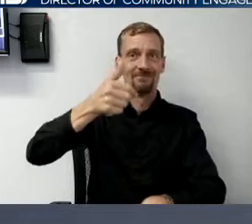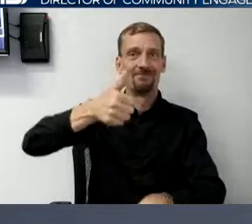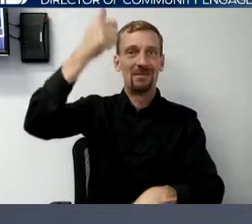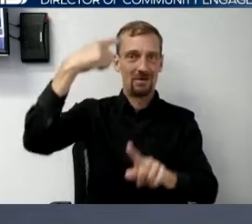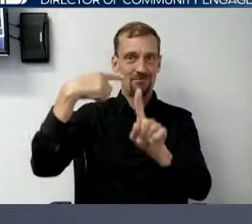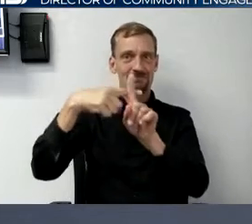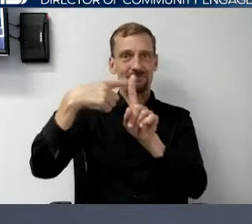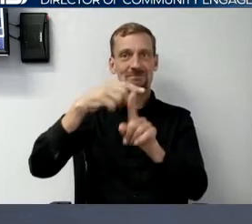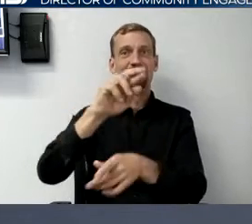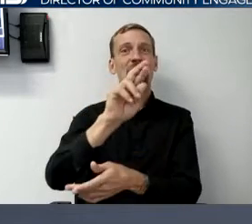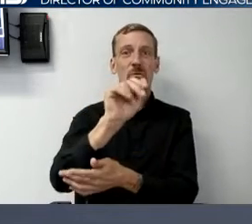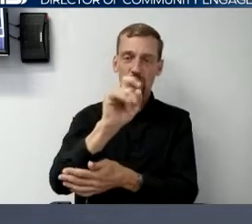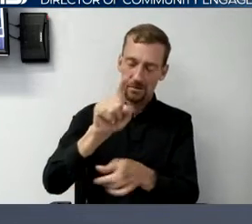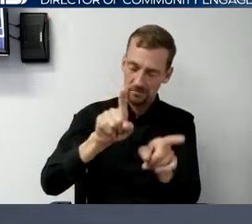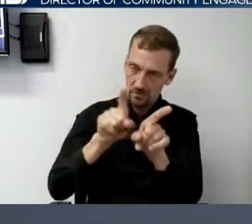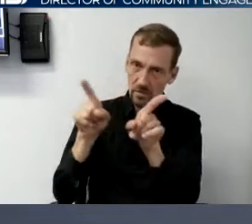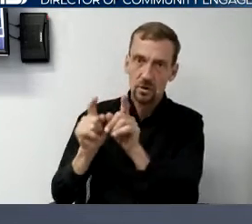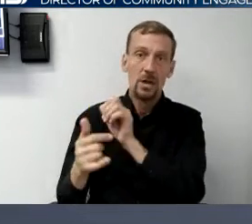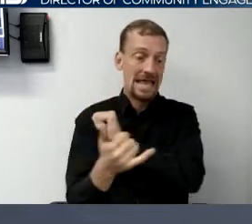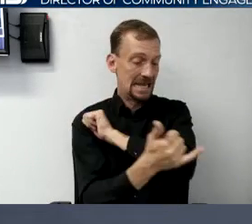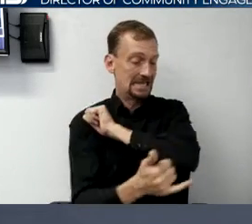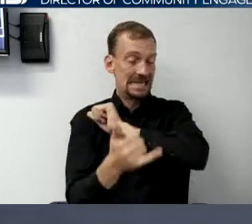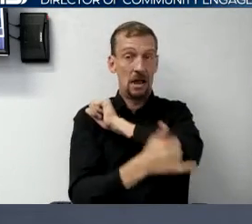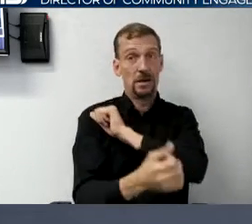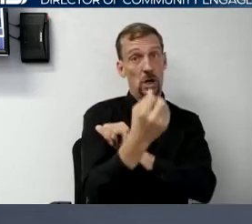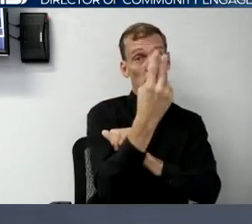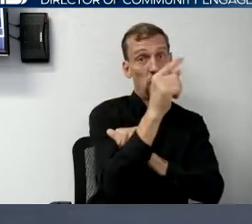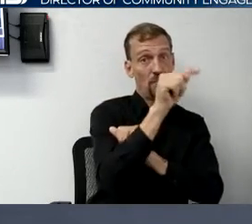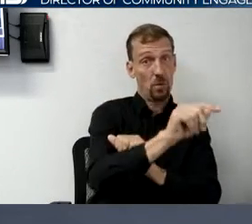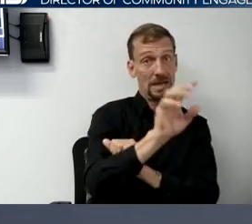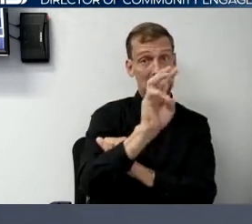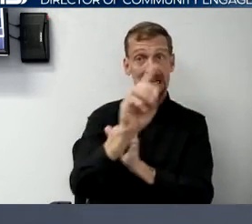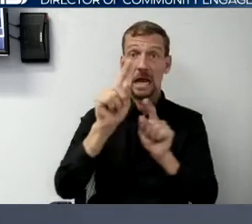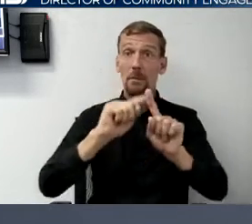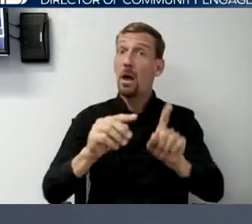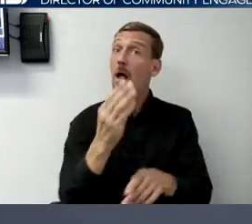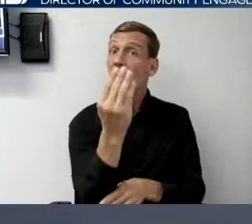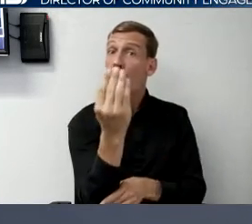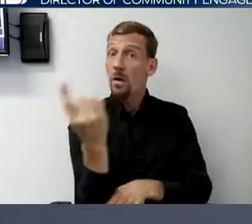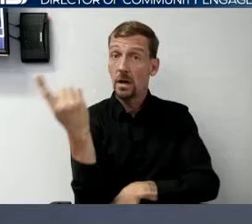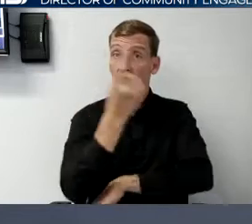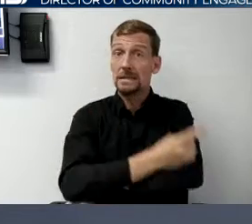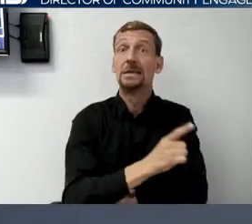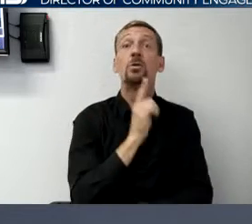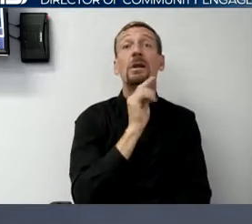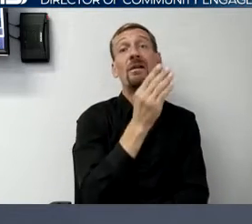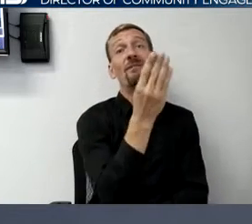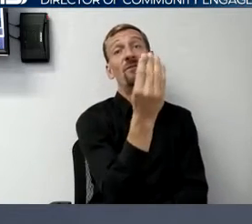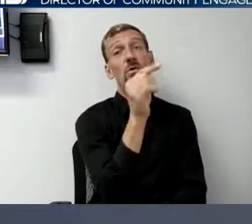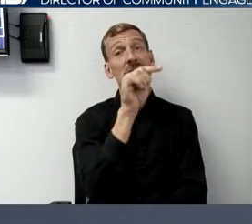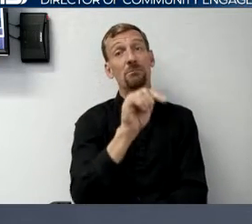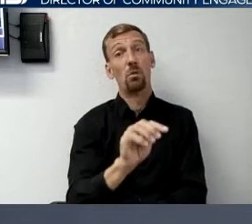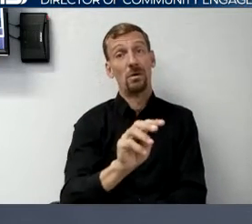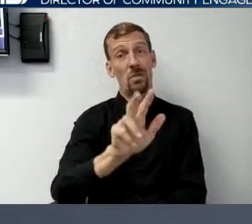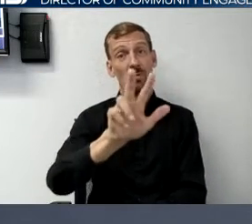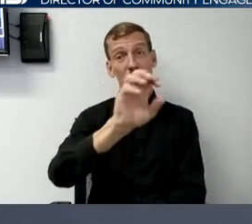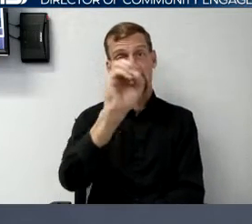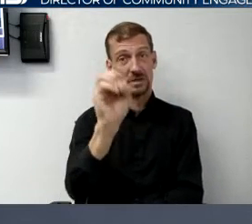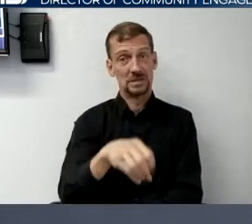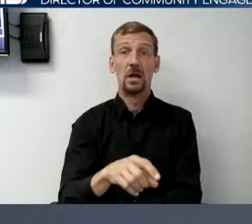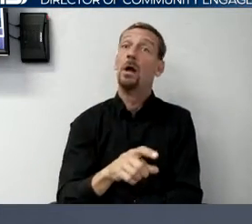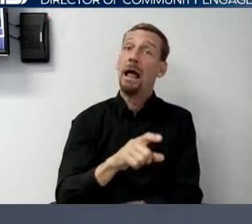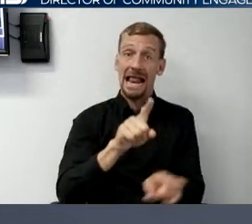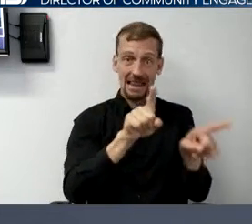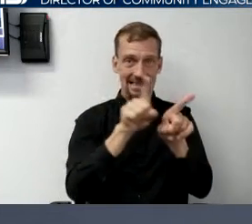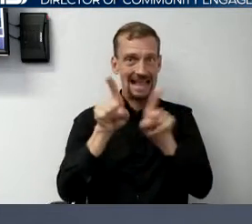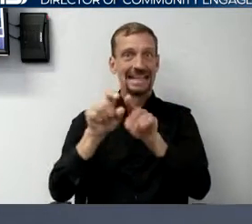So the county's 7-day at 12.6, but their 14-day at 14.3%. So just like the